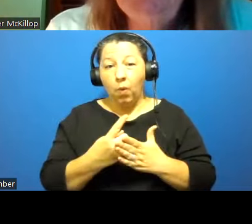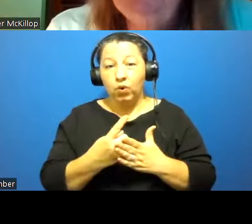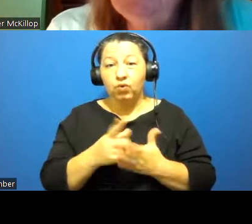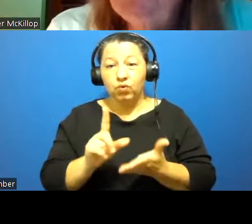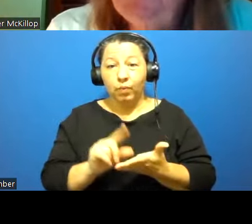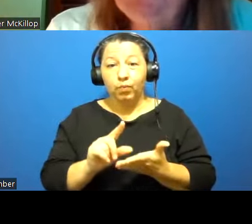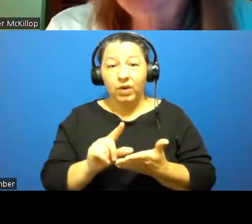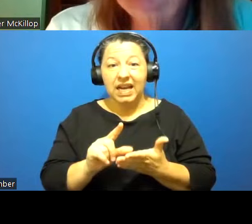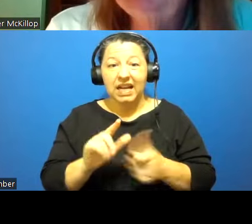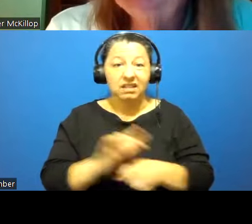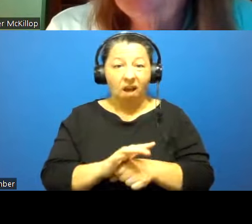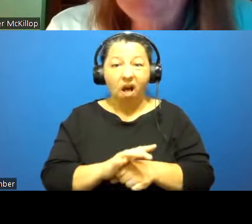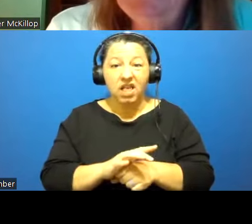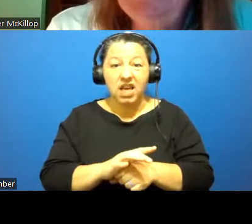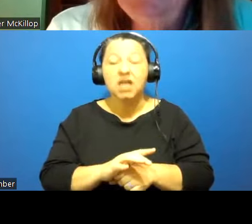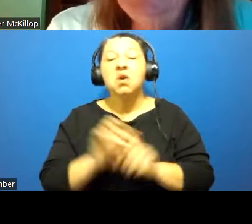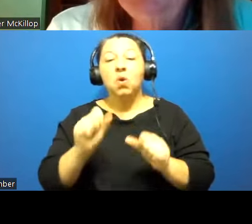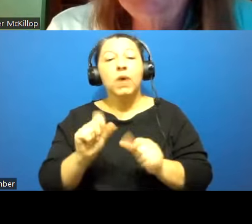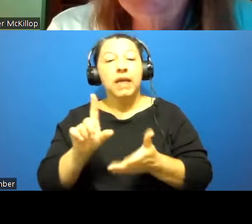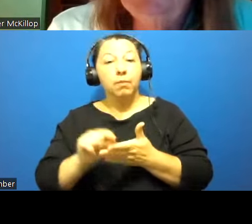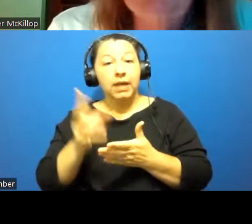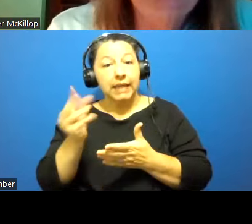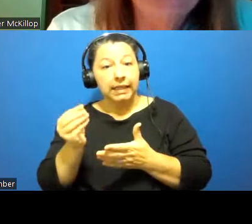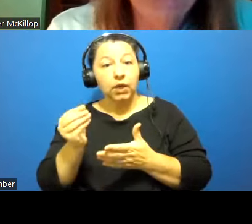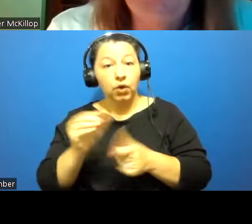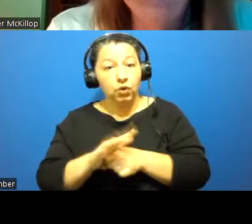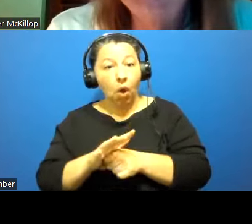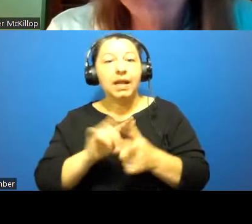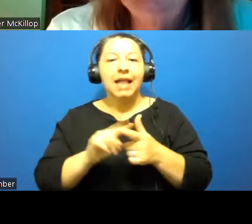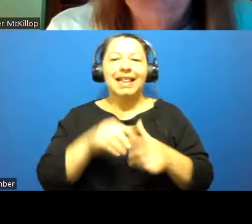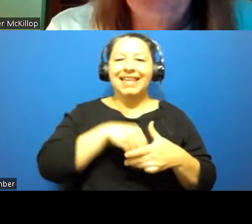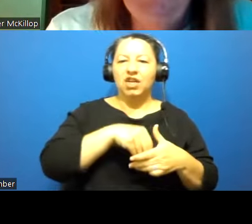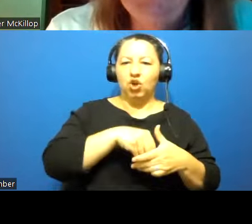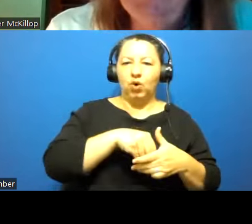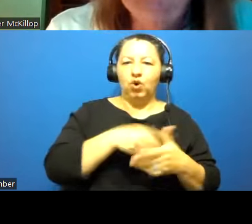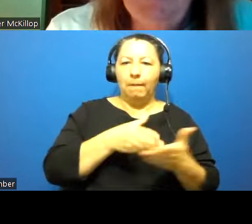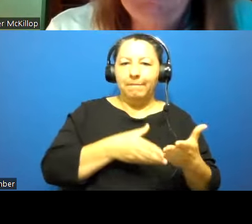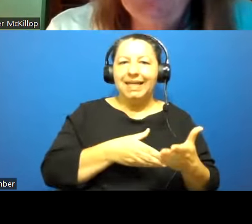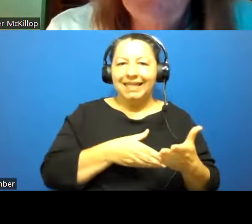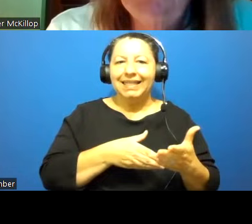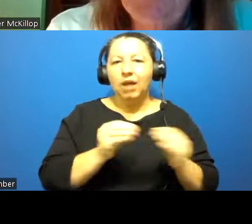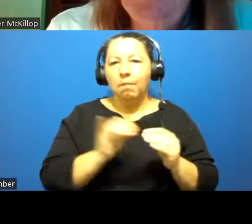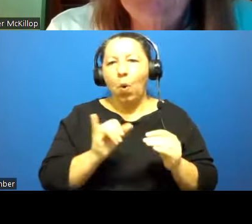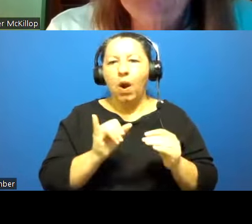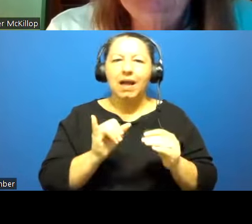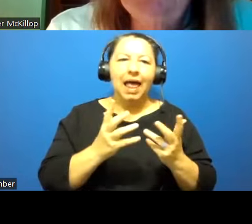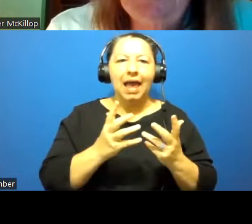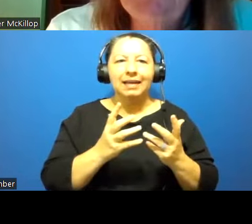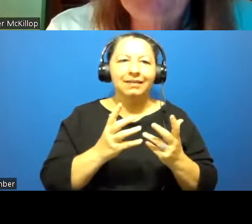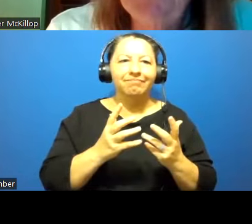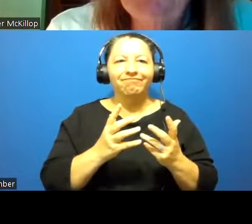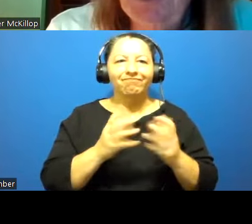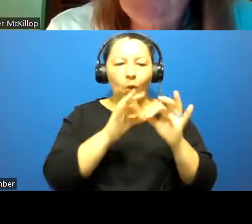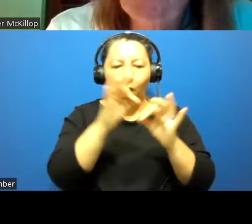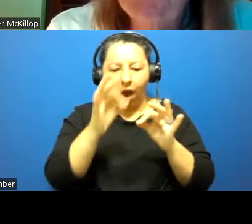print the exterior solid and then the interior more like a honeycomb and doesn't take